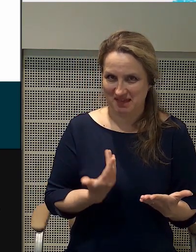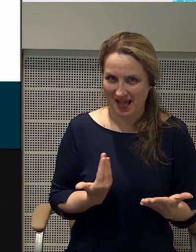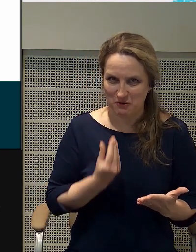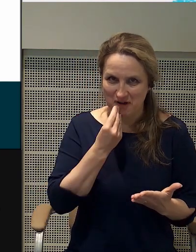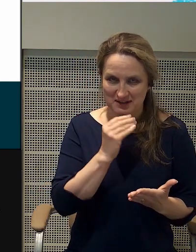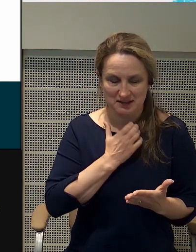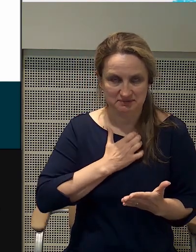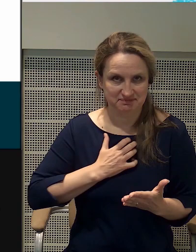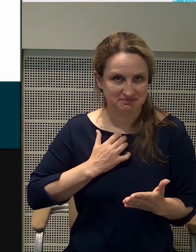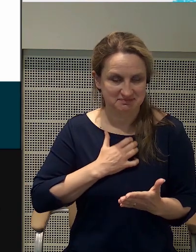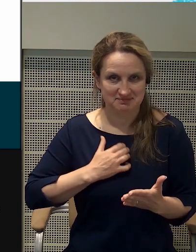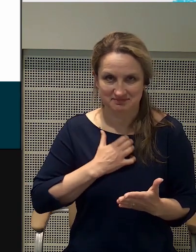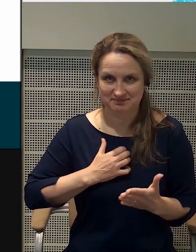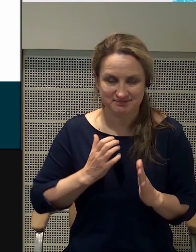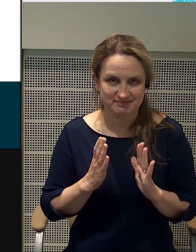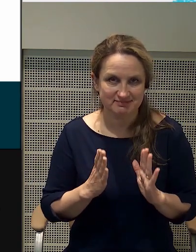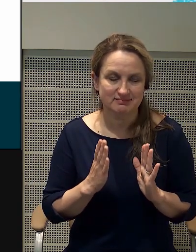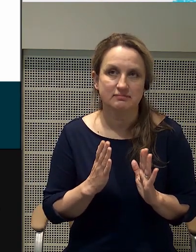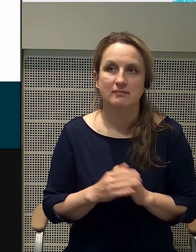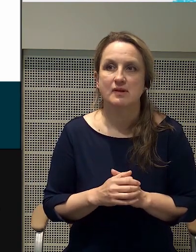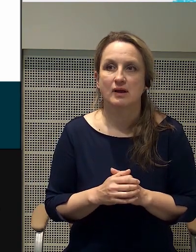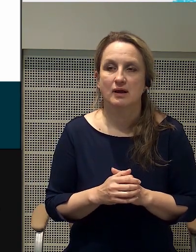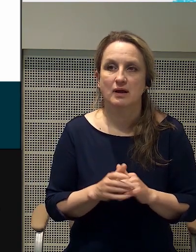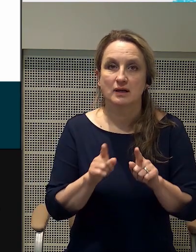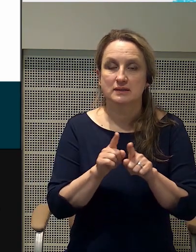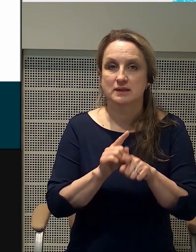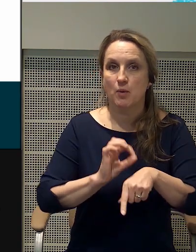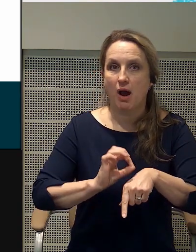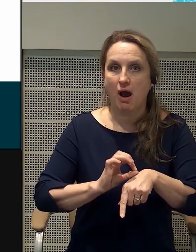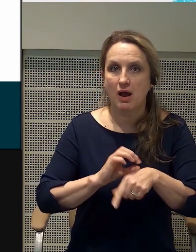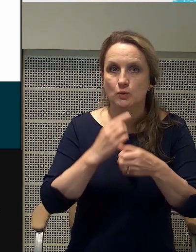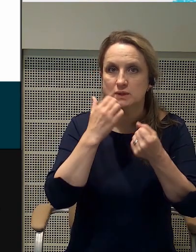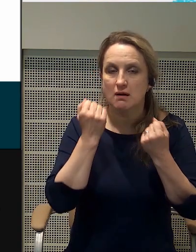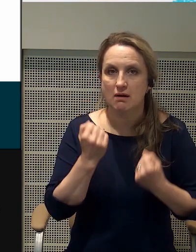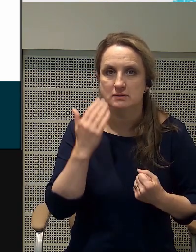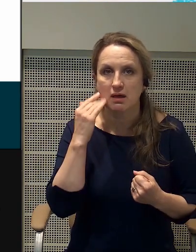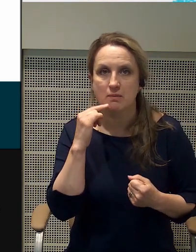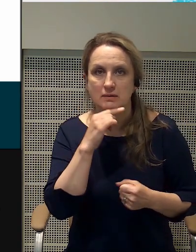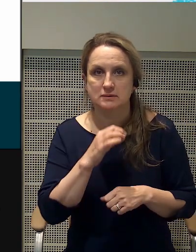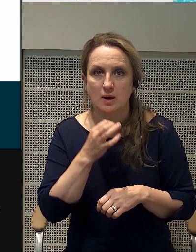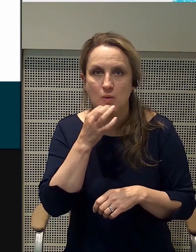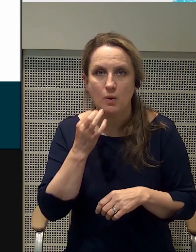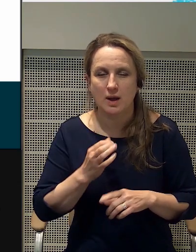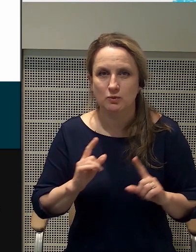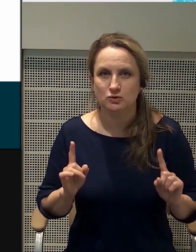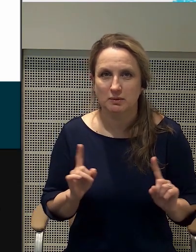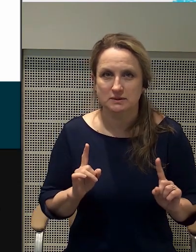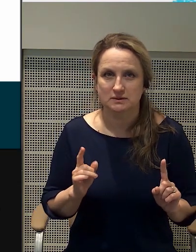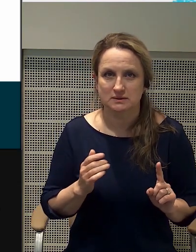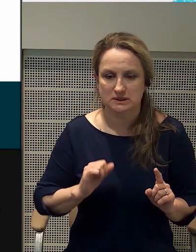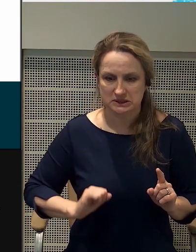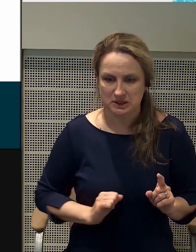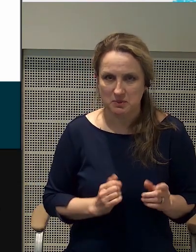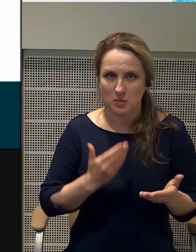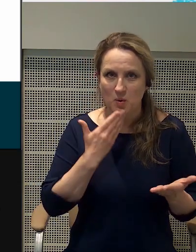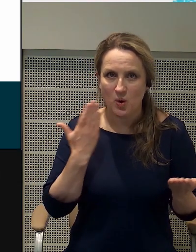disease has experienced losing friends. Gaining some other friends, I hope, as well. But losing friends is main